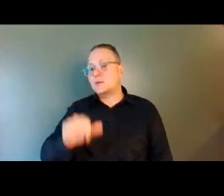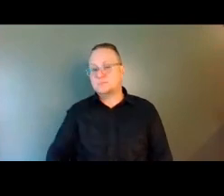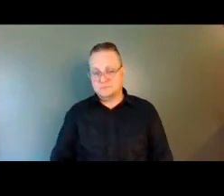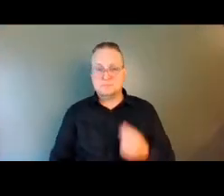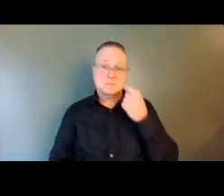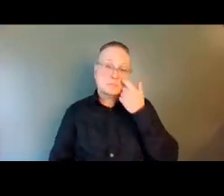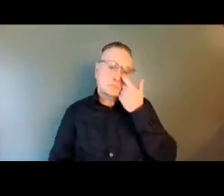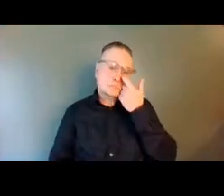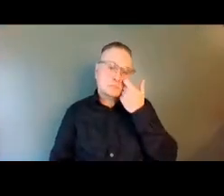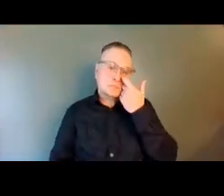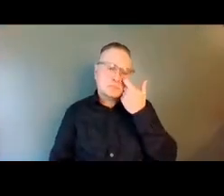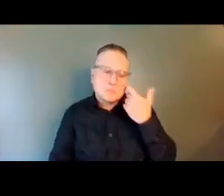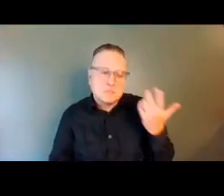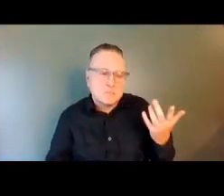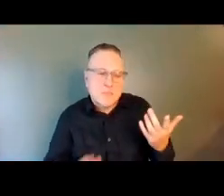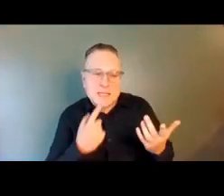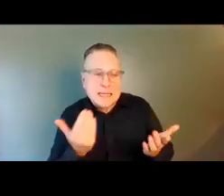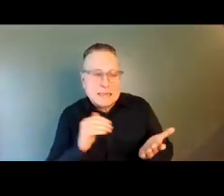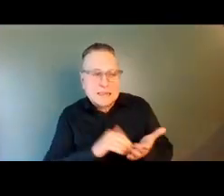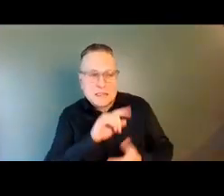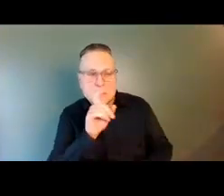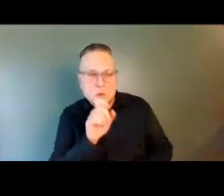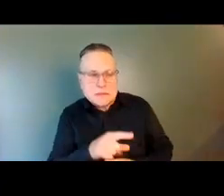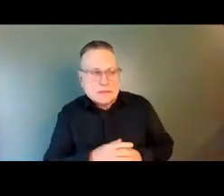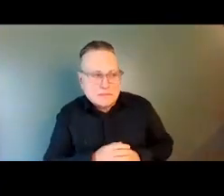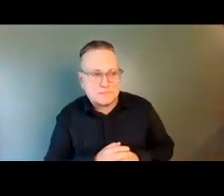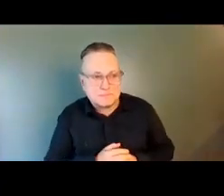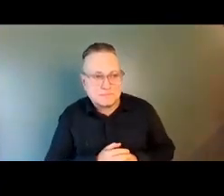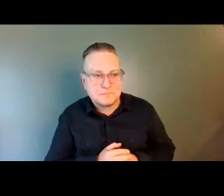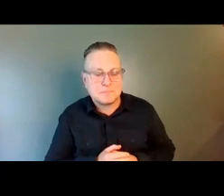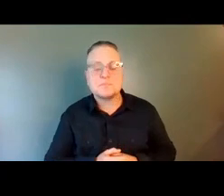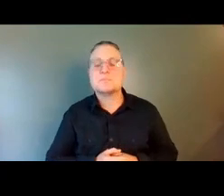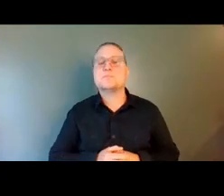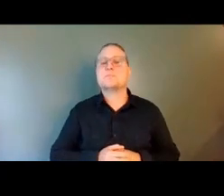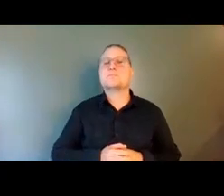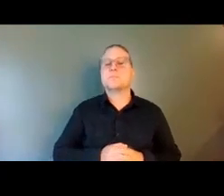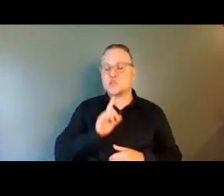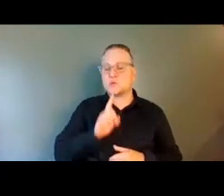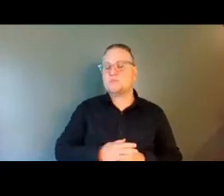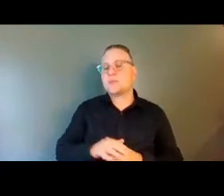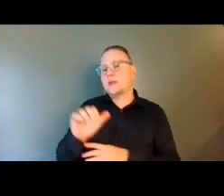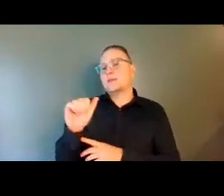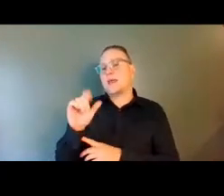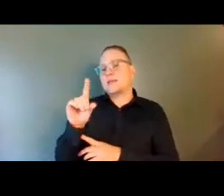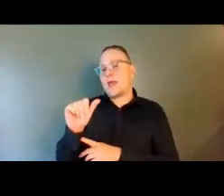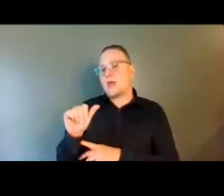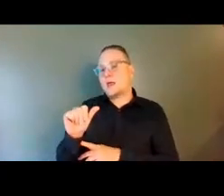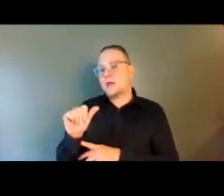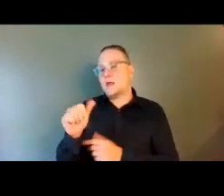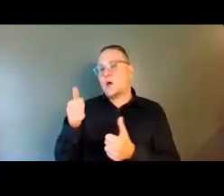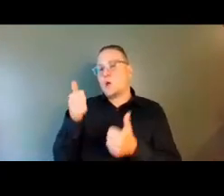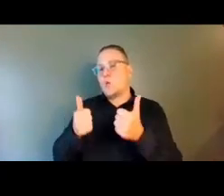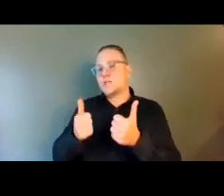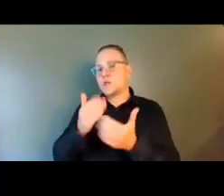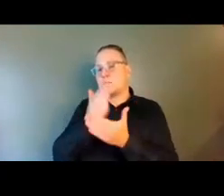Okay. And that again was what part? Can you repeat it one more time? What part or parts of the ADA